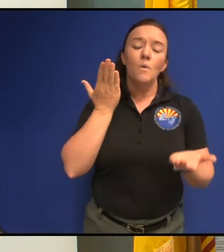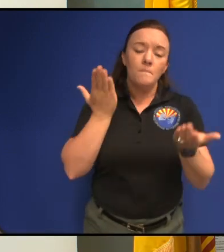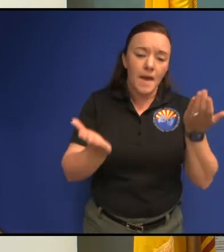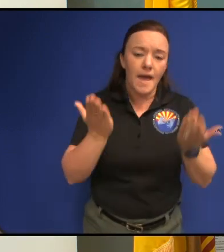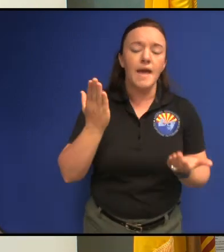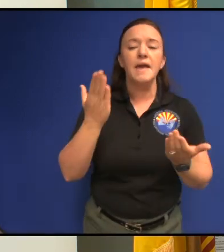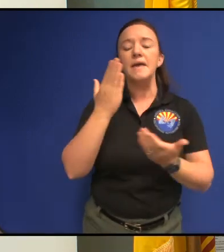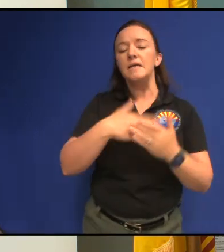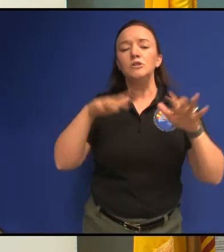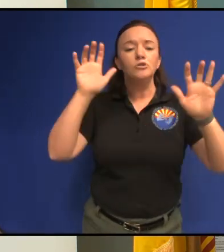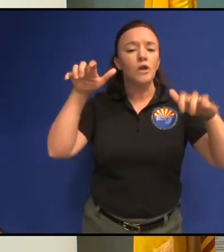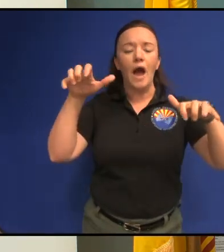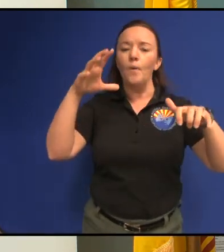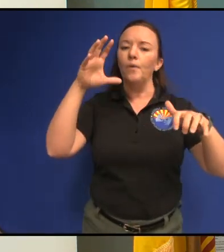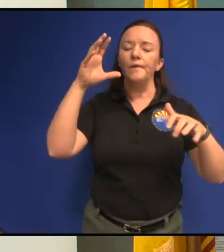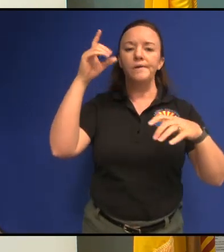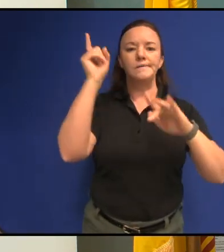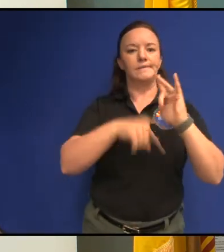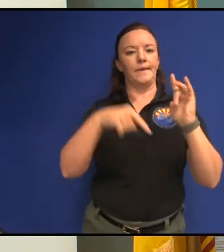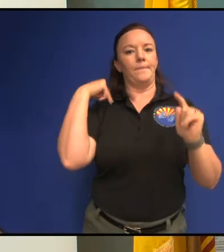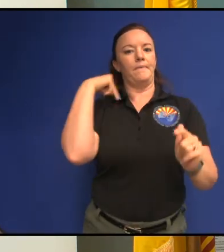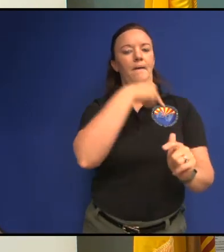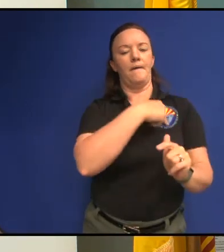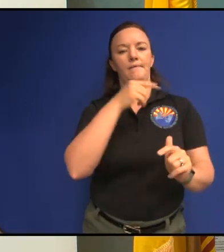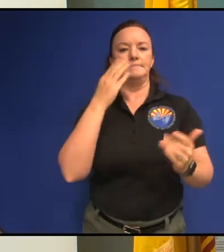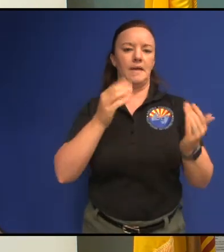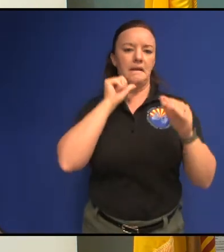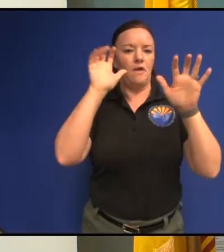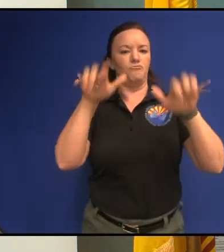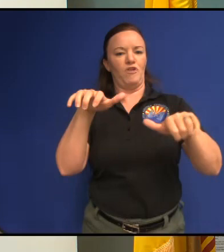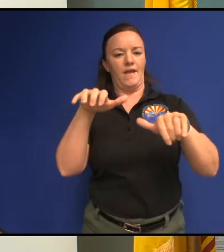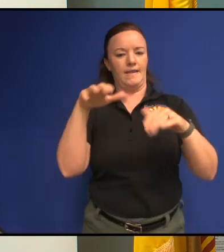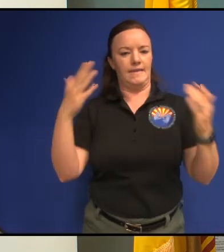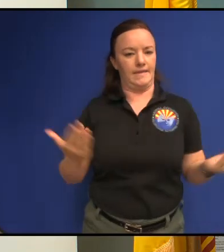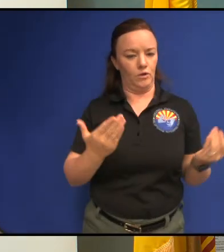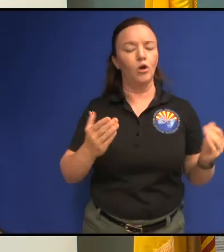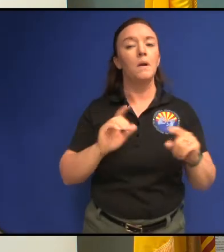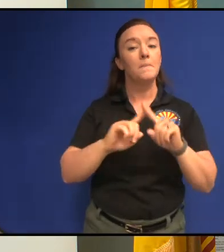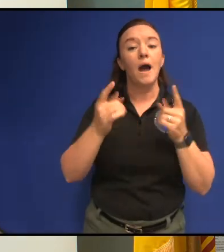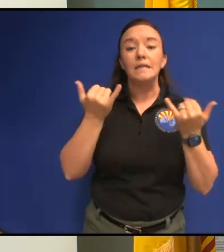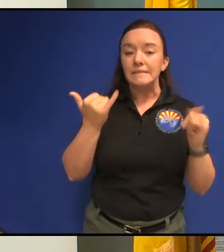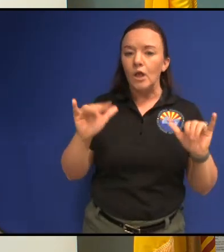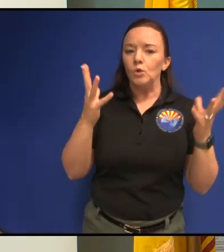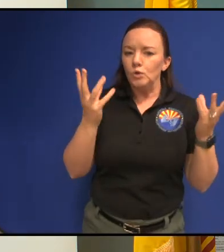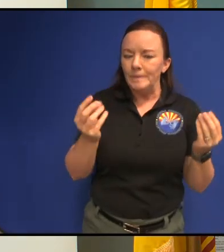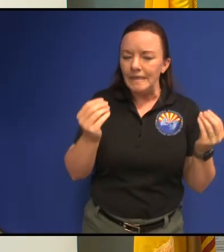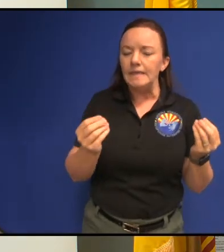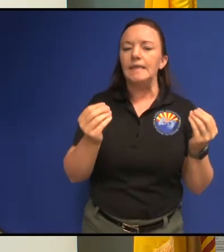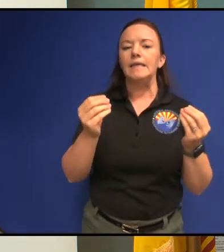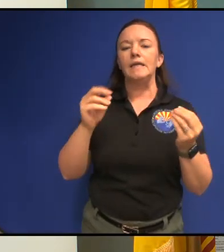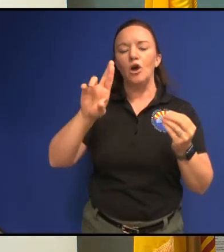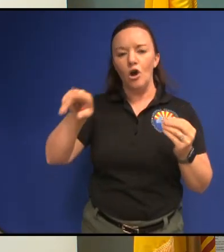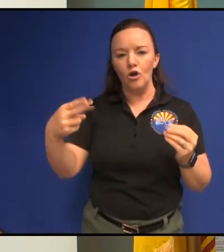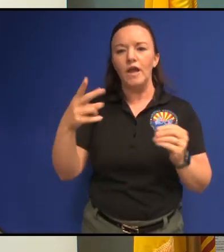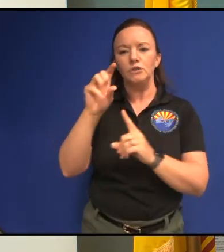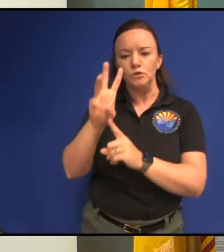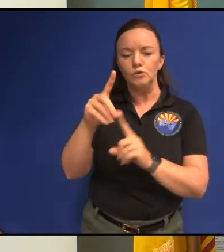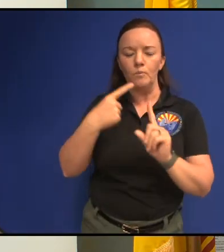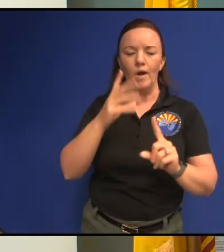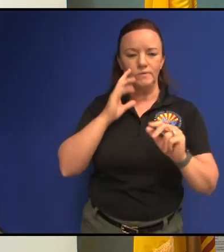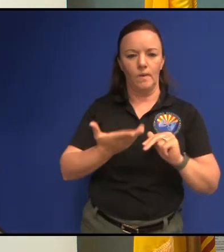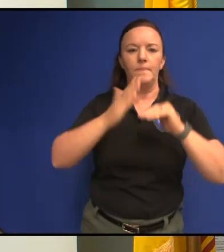showers with that moisture, the dew points are going to come up, our humidities are going to come up. So at the very, very